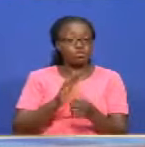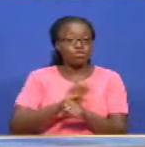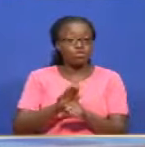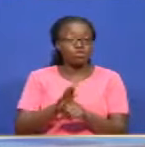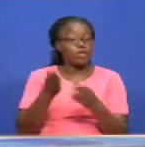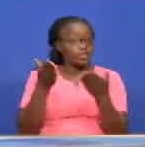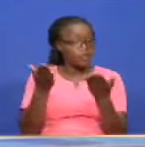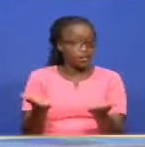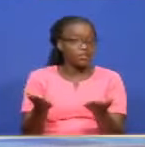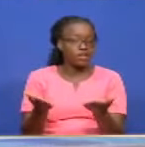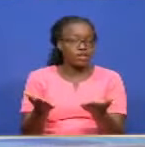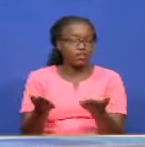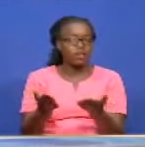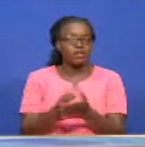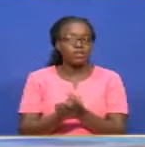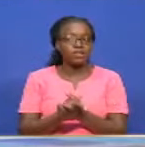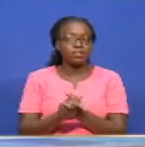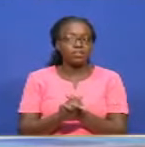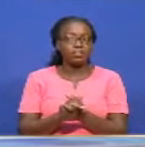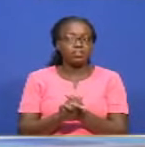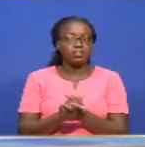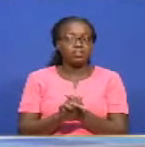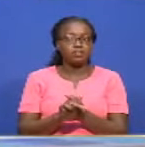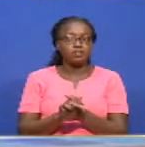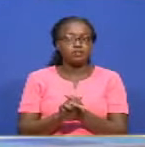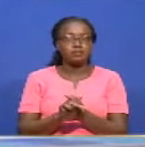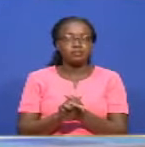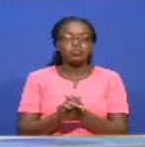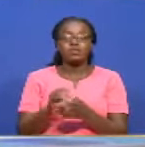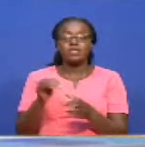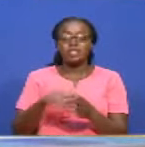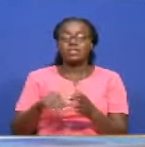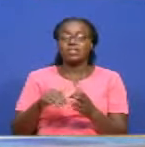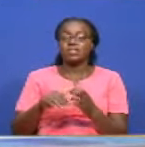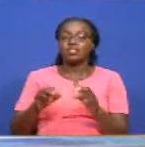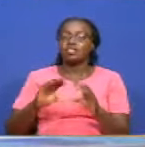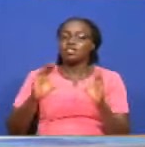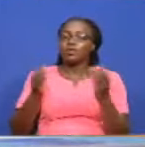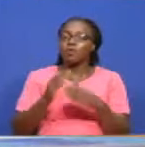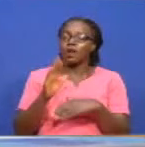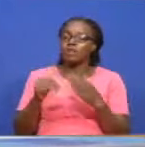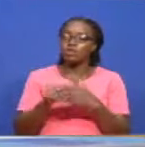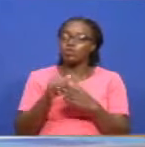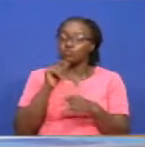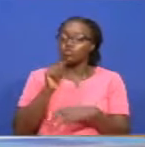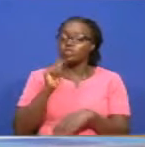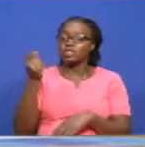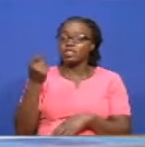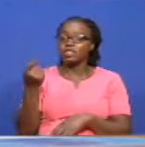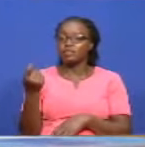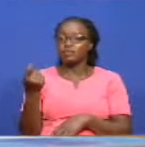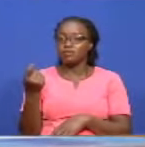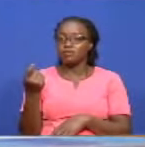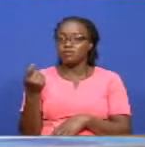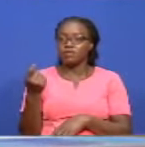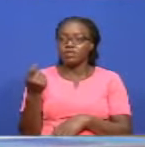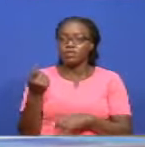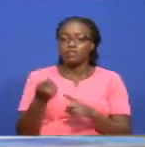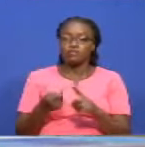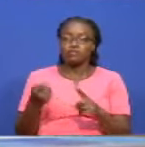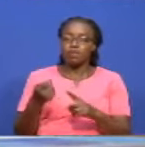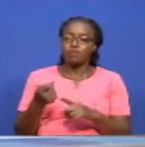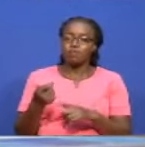country. Indeed, there is corona, not just in the country, but all over the world. Adibu Moses, thanks. I'm tuned in from